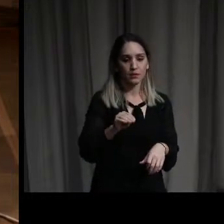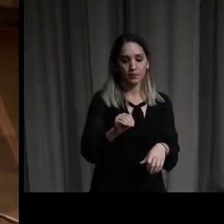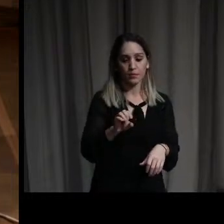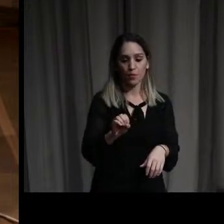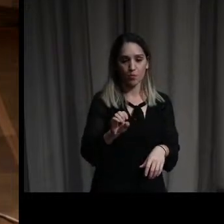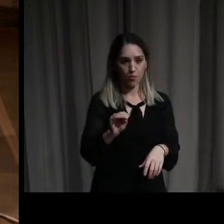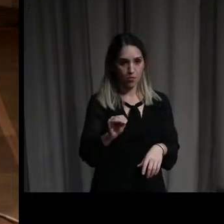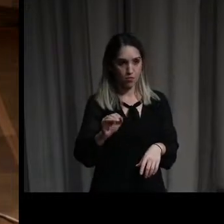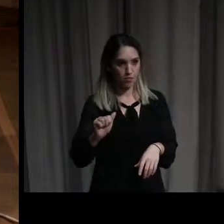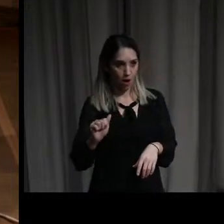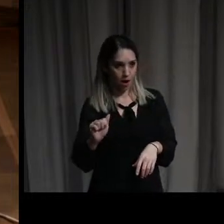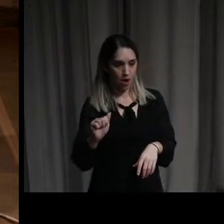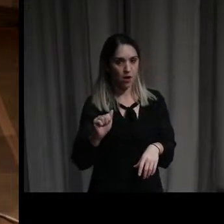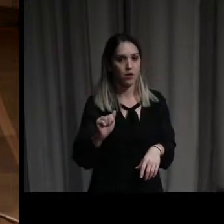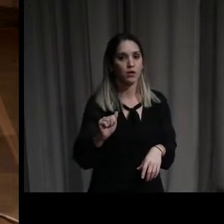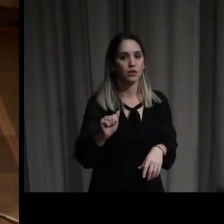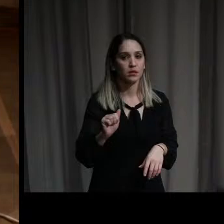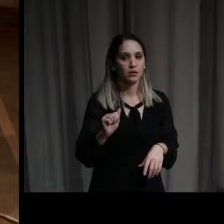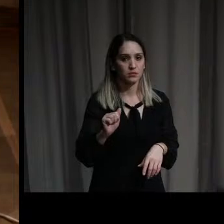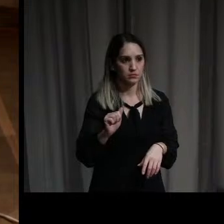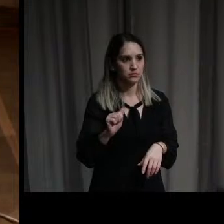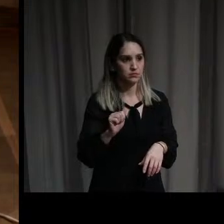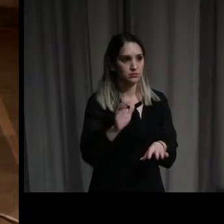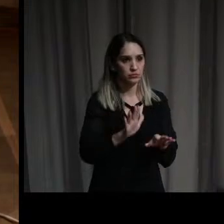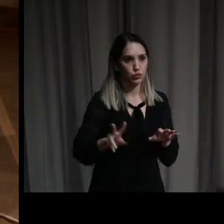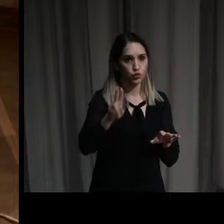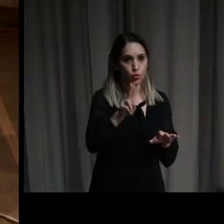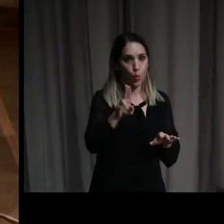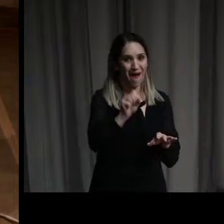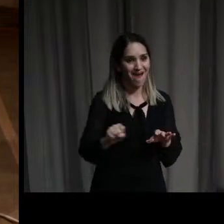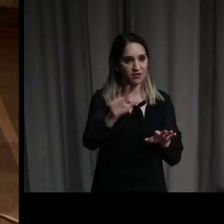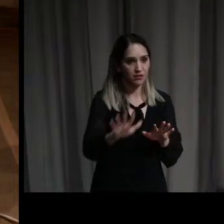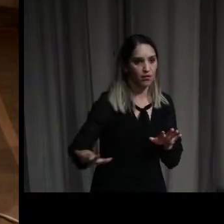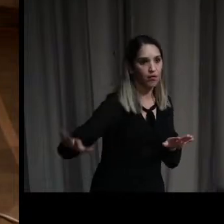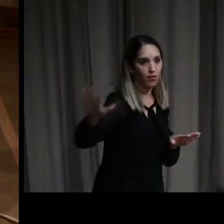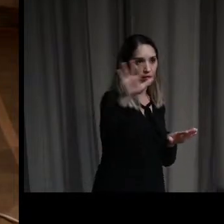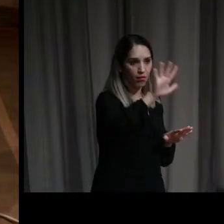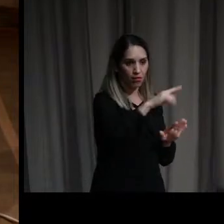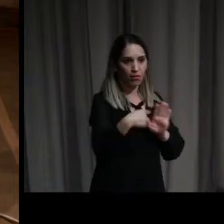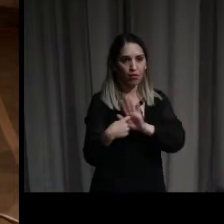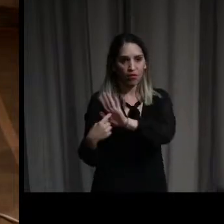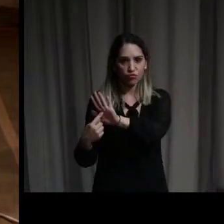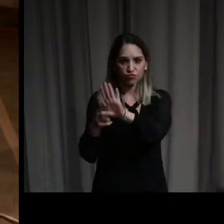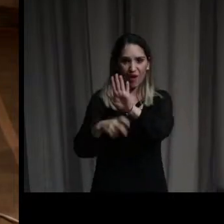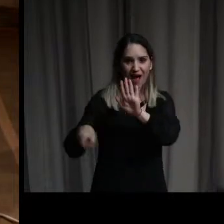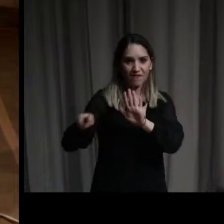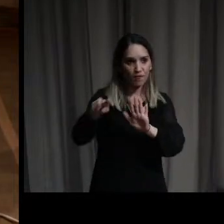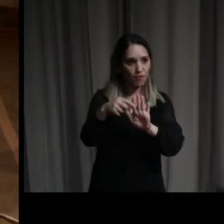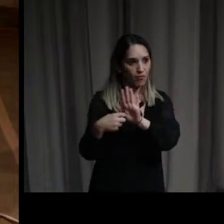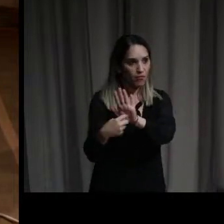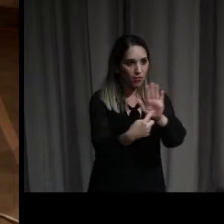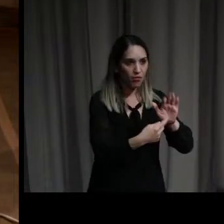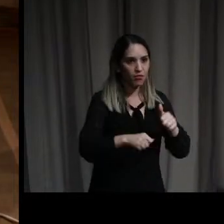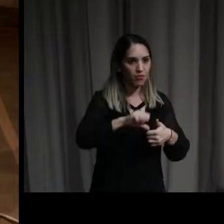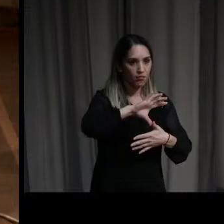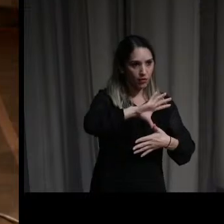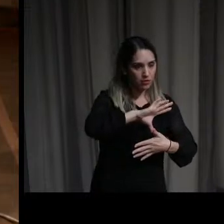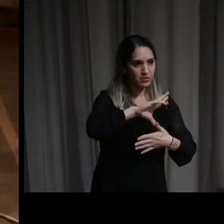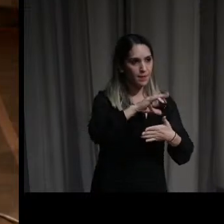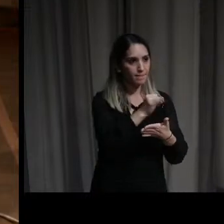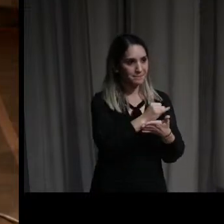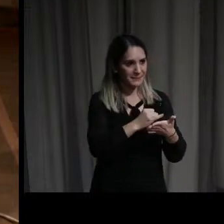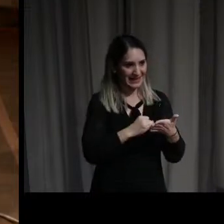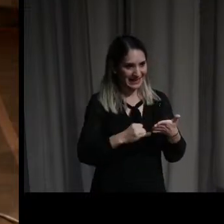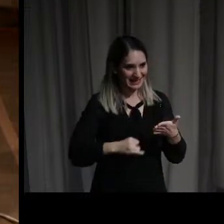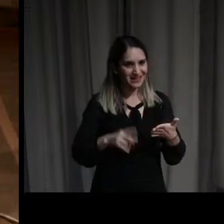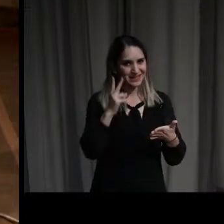MoMA sent around the United States. It traveled, and it was the Latin American paintings in MoMA's collection.